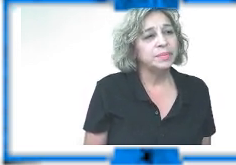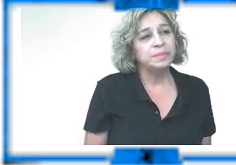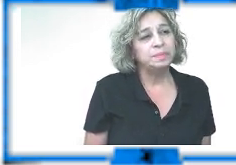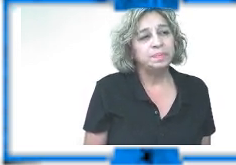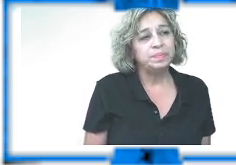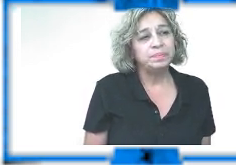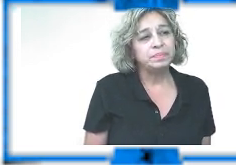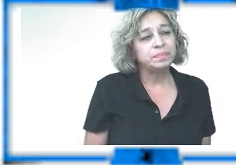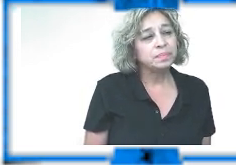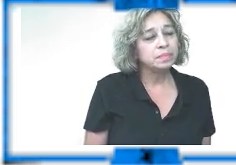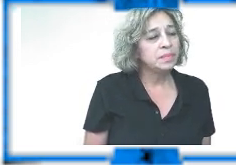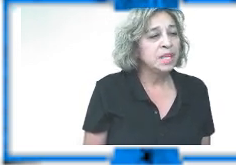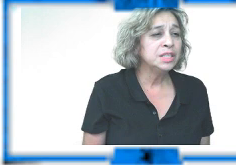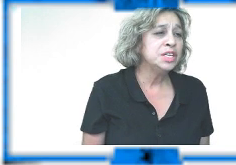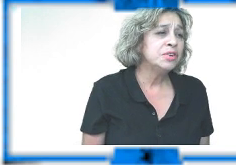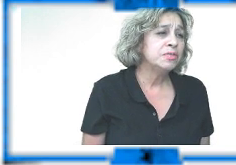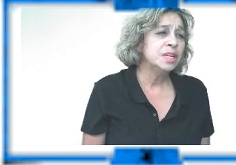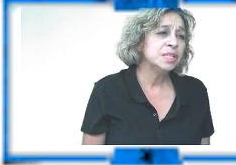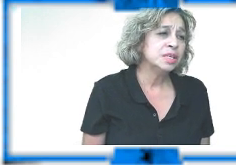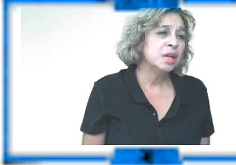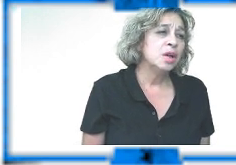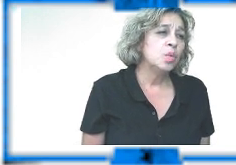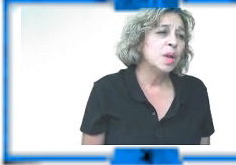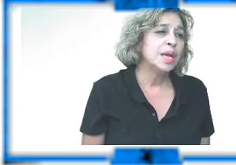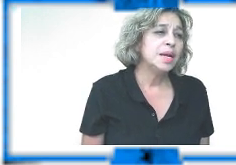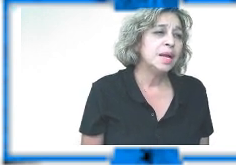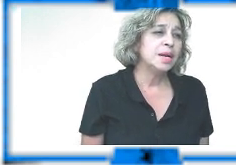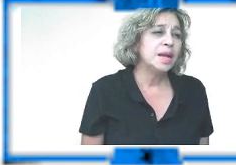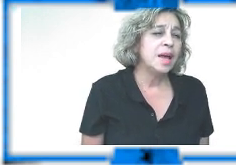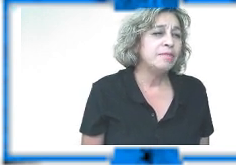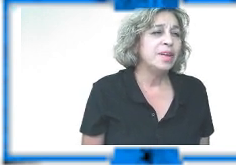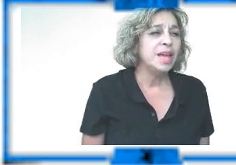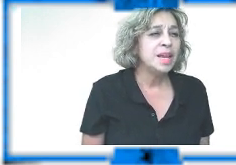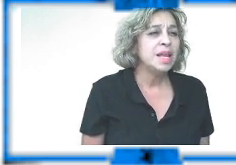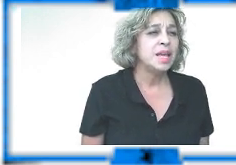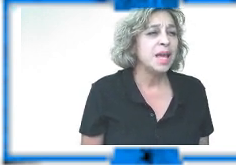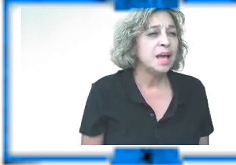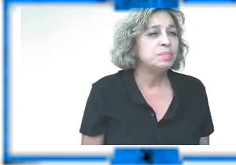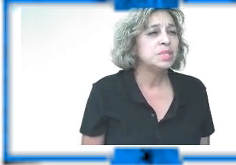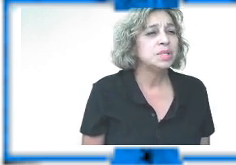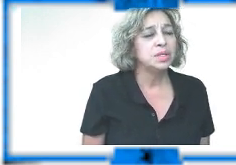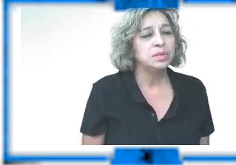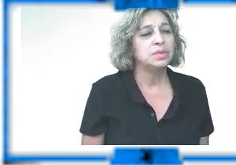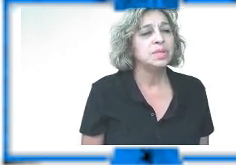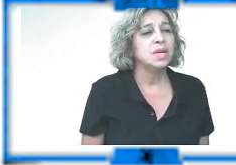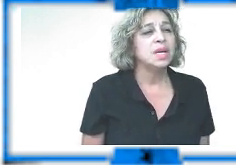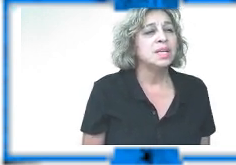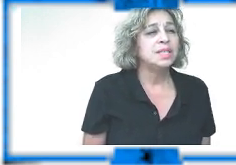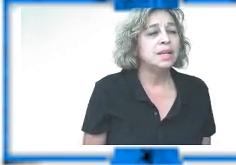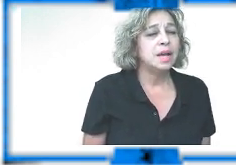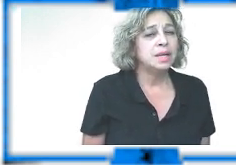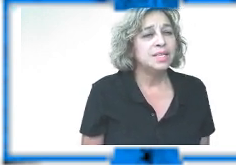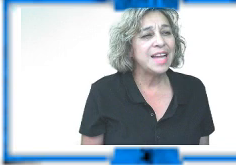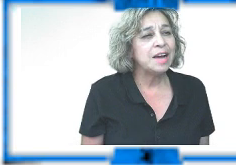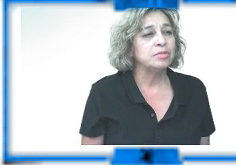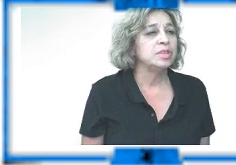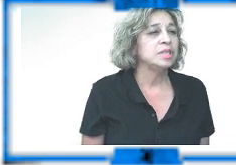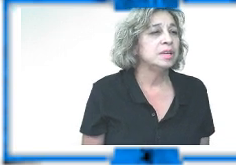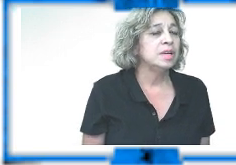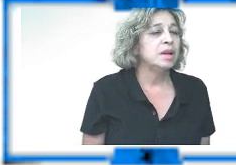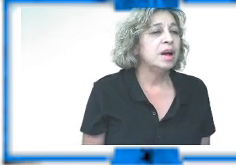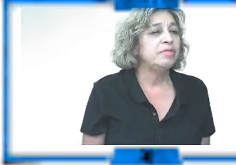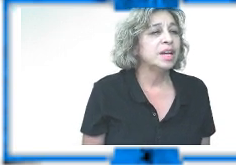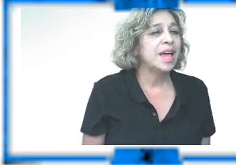her. Dear friends, we cannot have any absolute